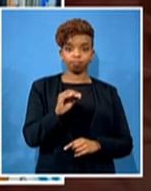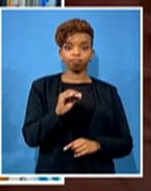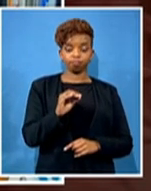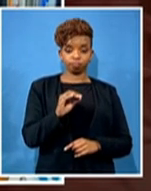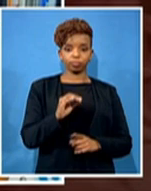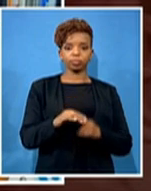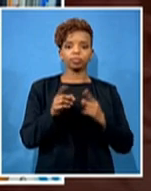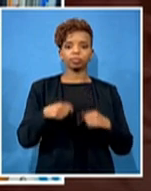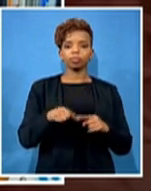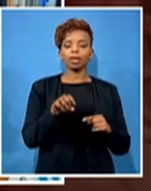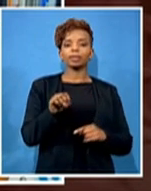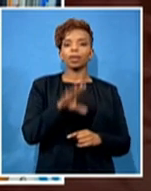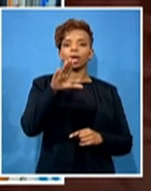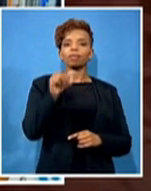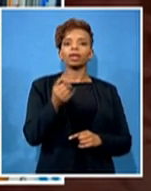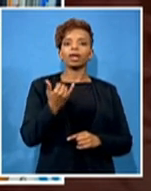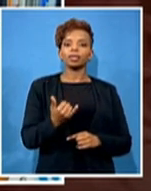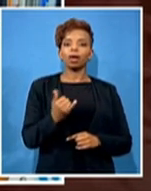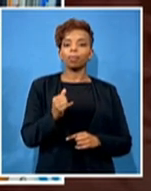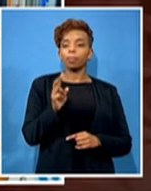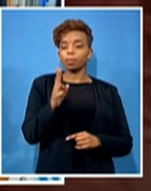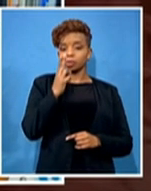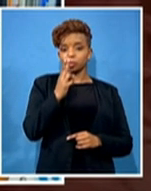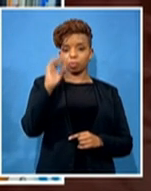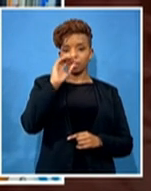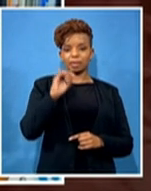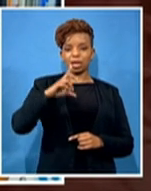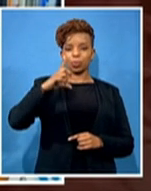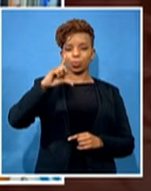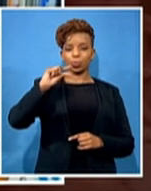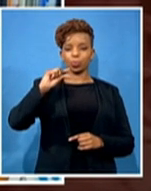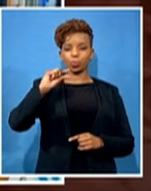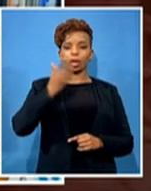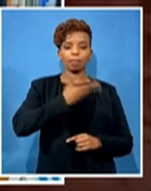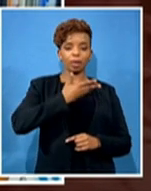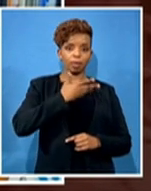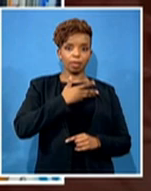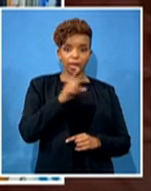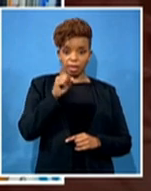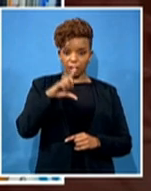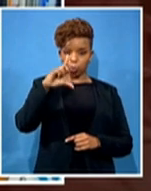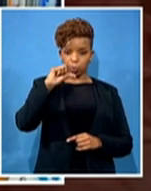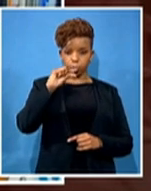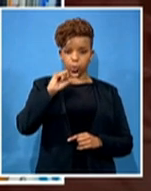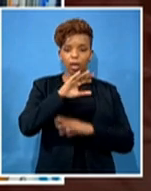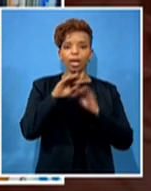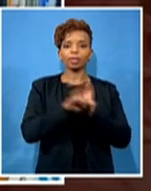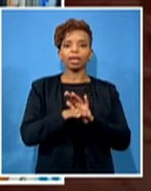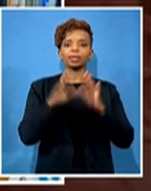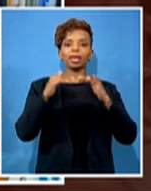0.2% is very, very low. And that certainly is much lower than our 10-year bonds that we got over 9%, I think it